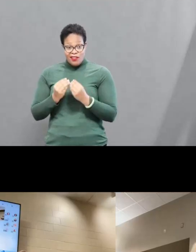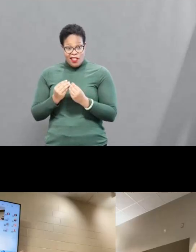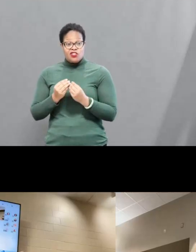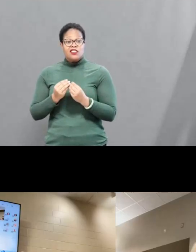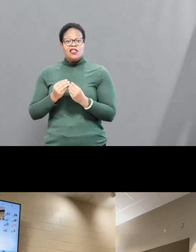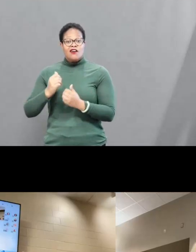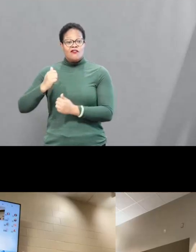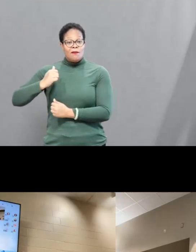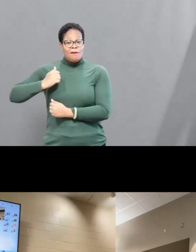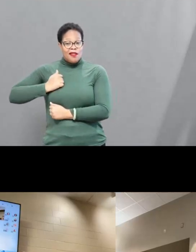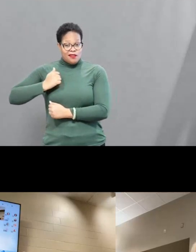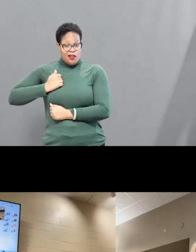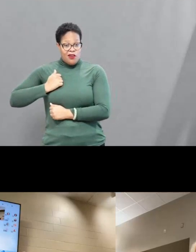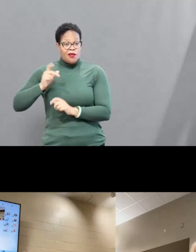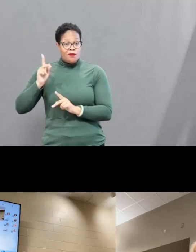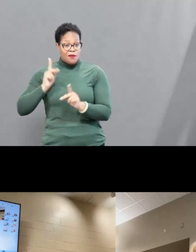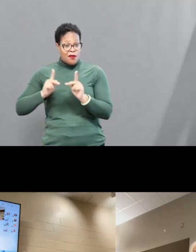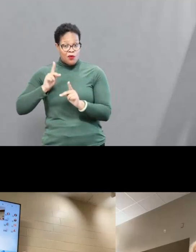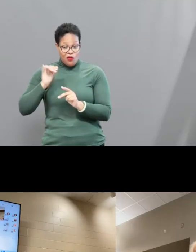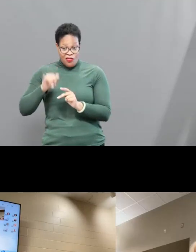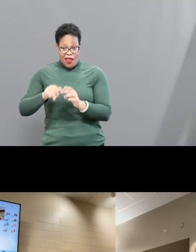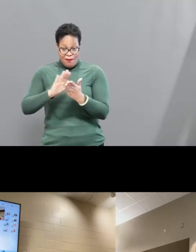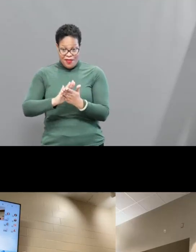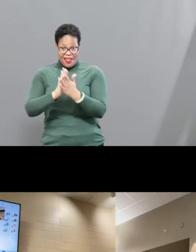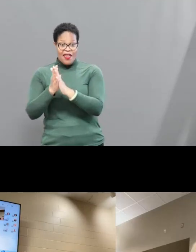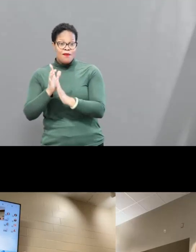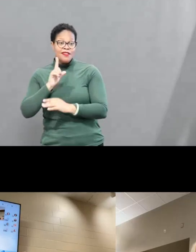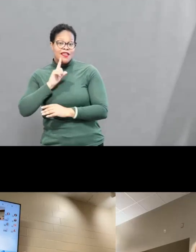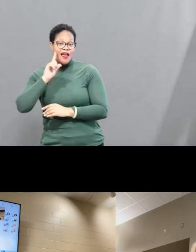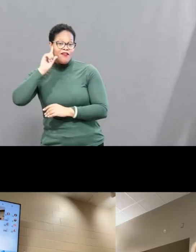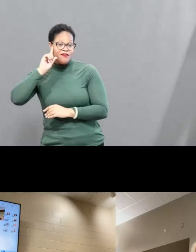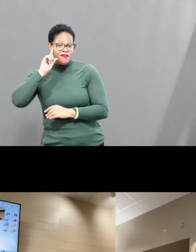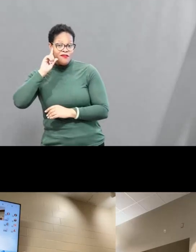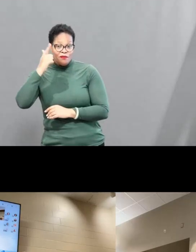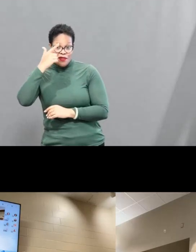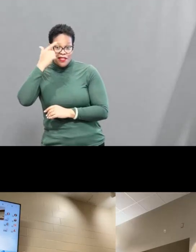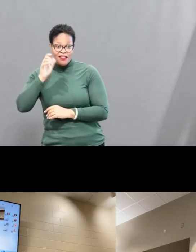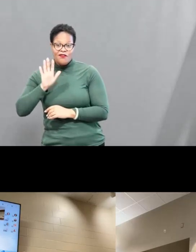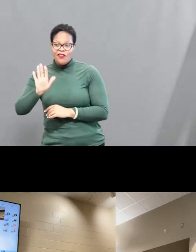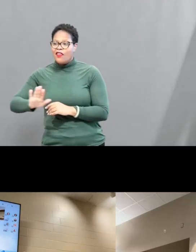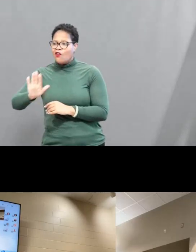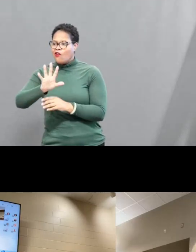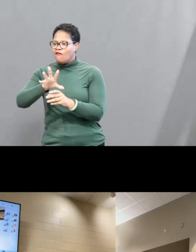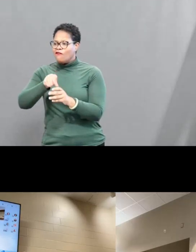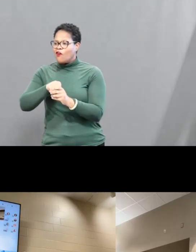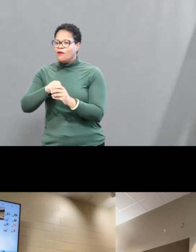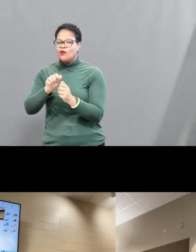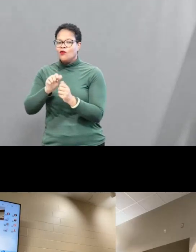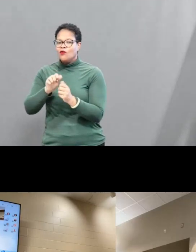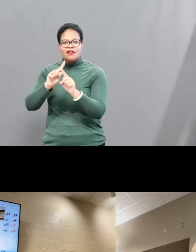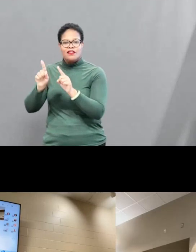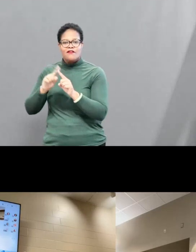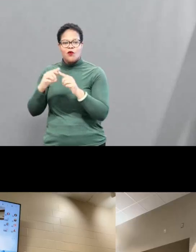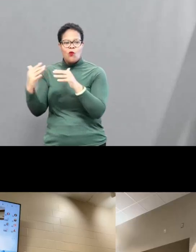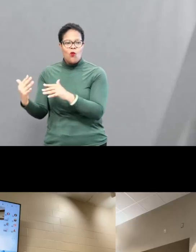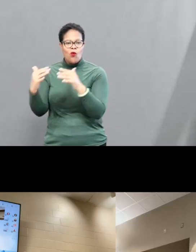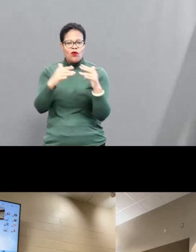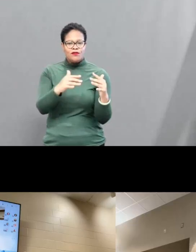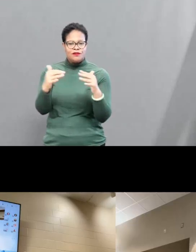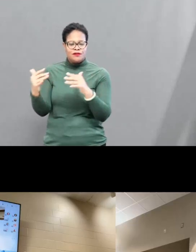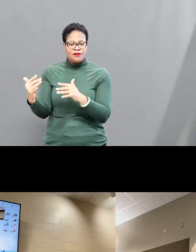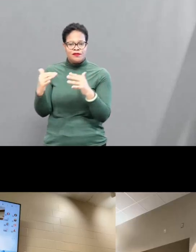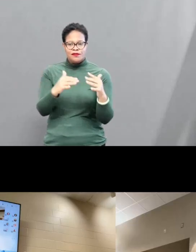of military people that became deafness because of their involvement with the different wars.